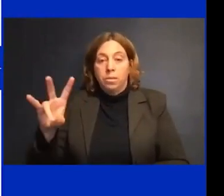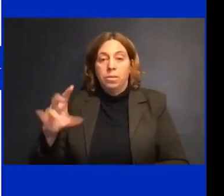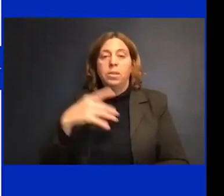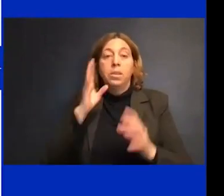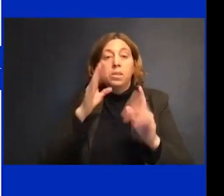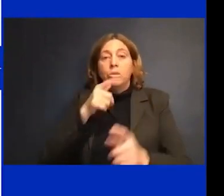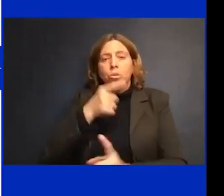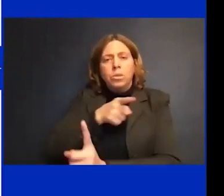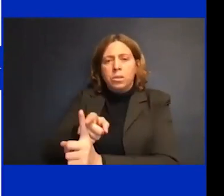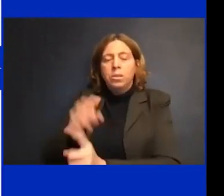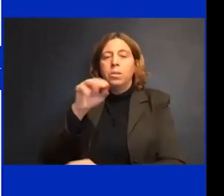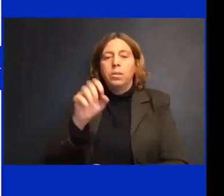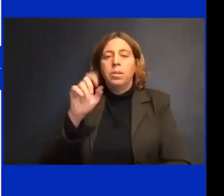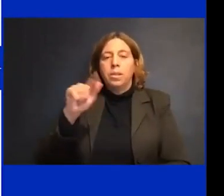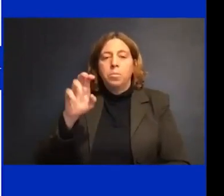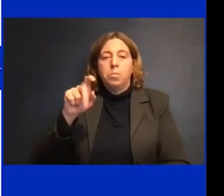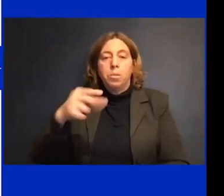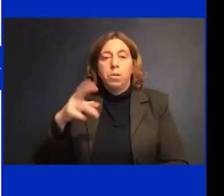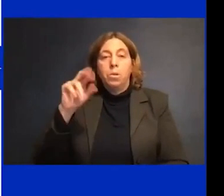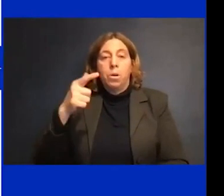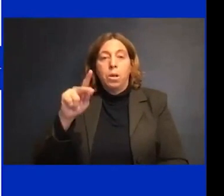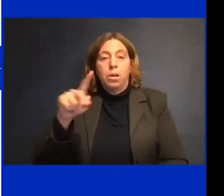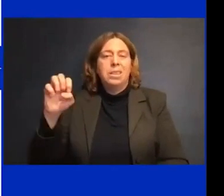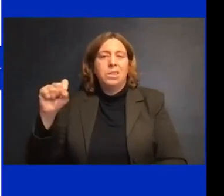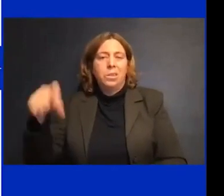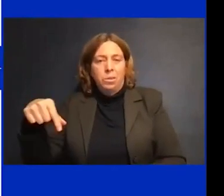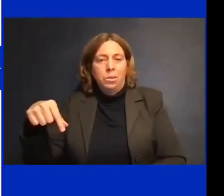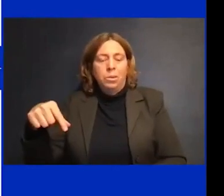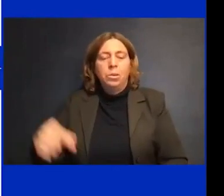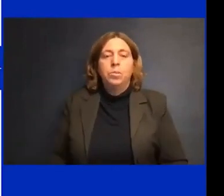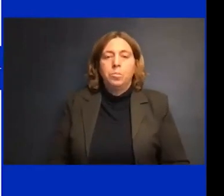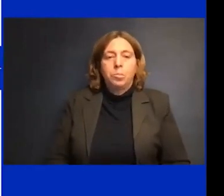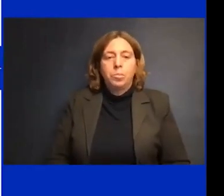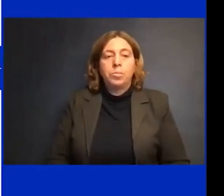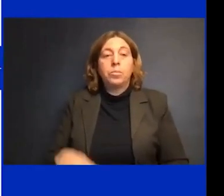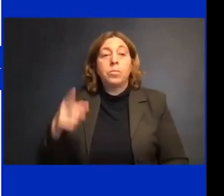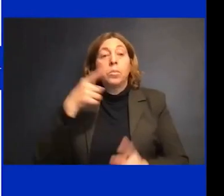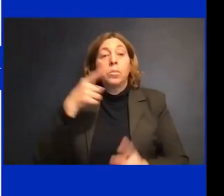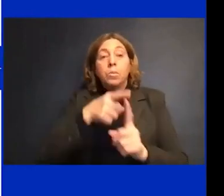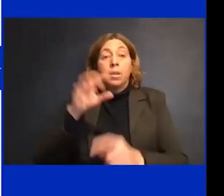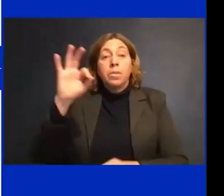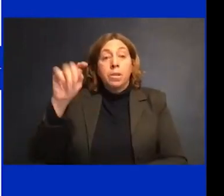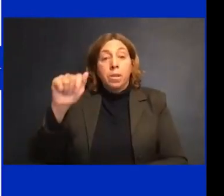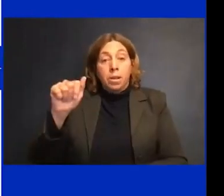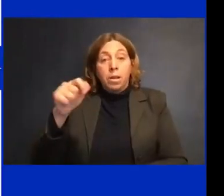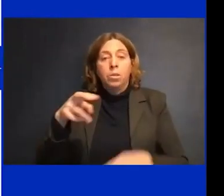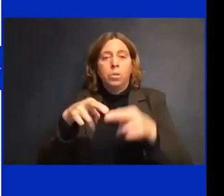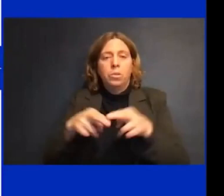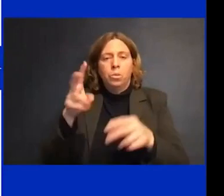10007. Attention to Miss Elizabeth Rogak, Esquire. Or to the Federal Transit